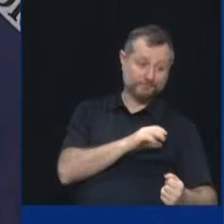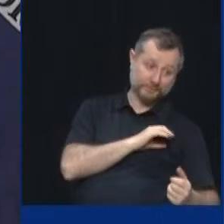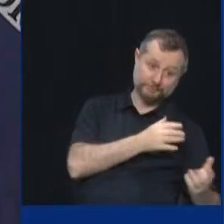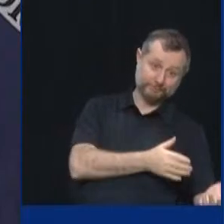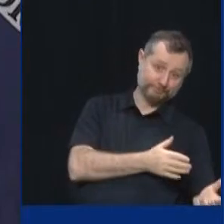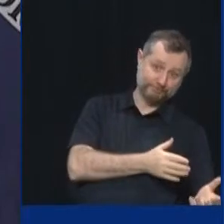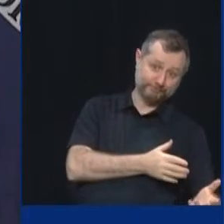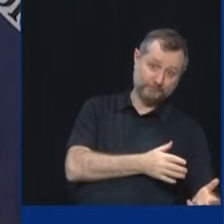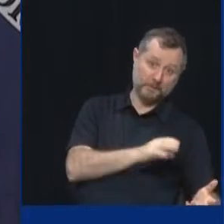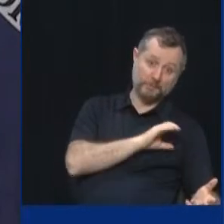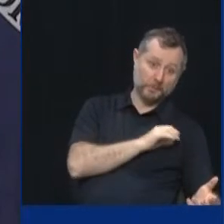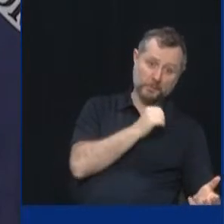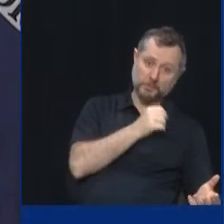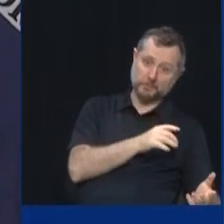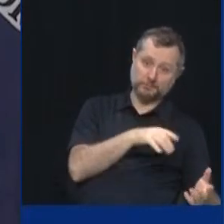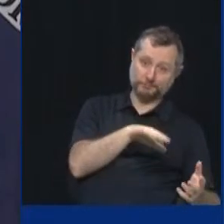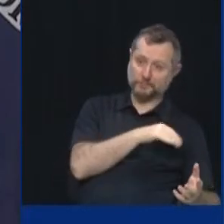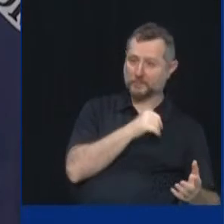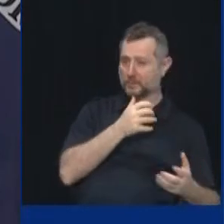It's frustrating the community.